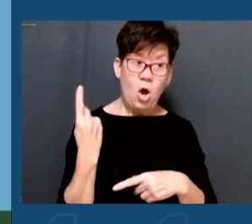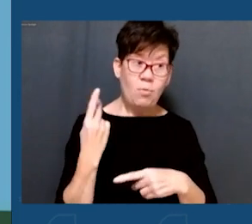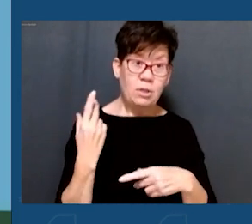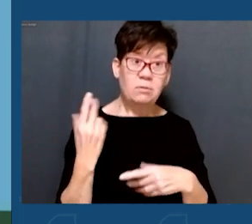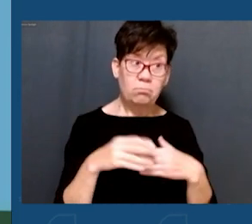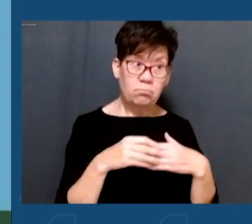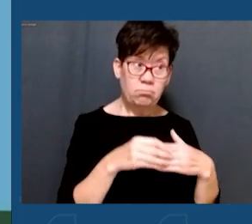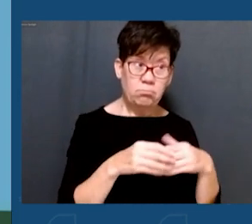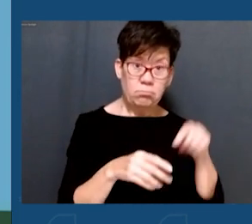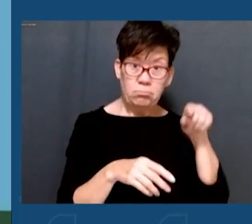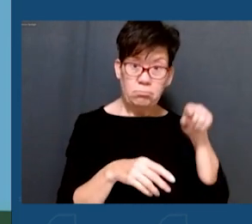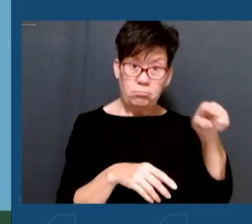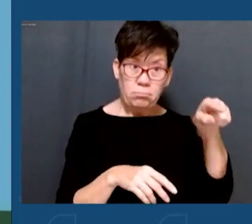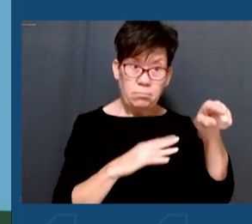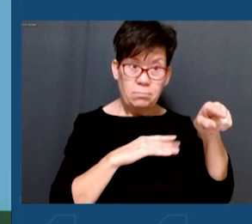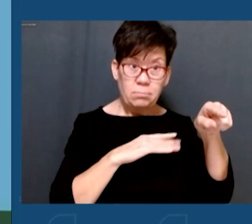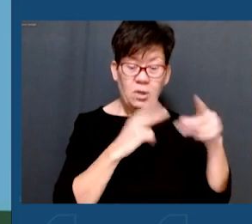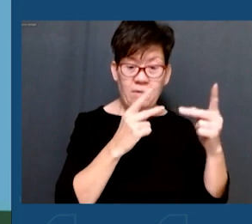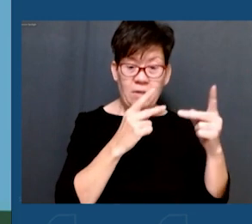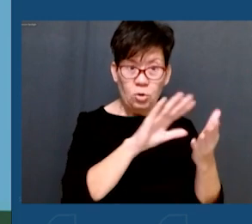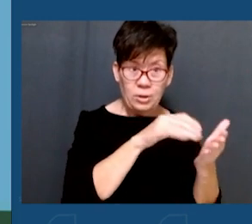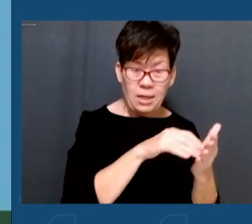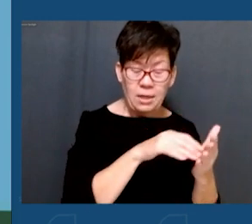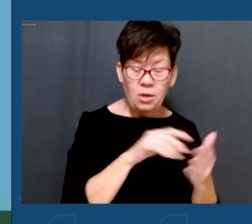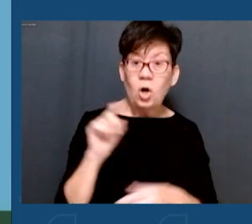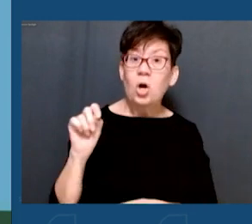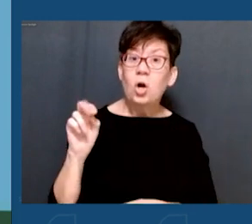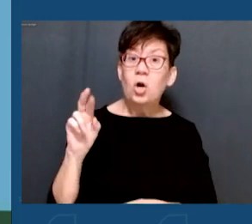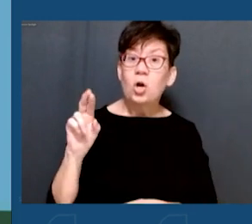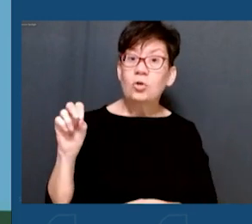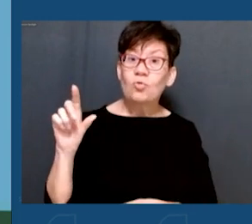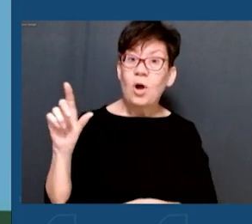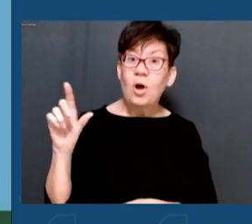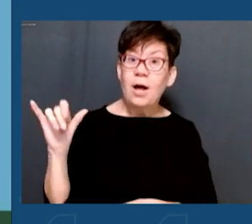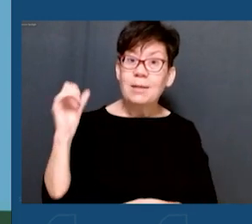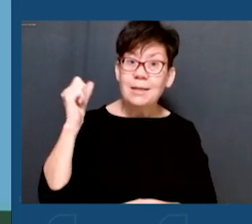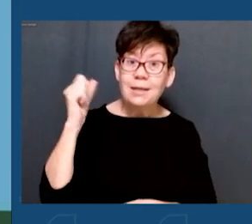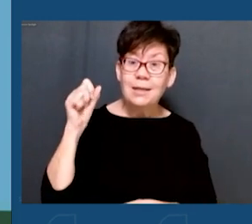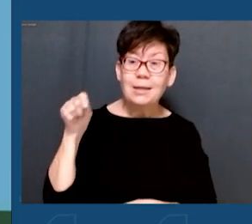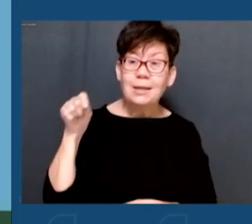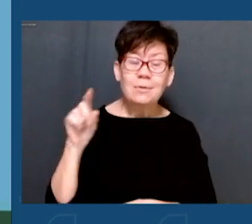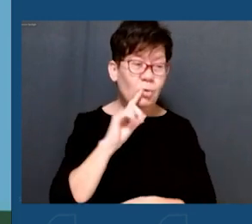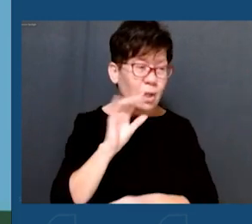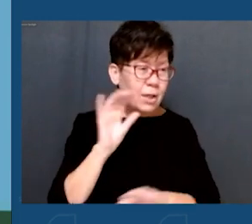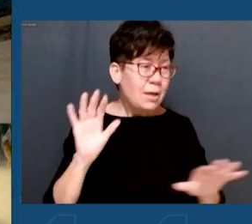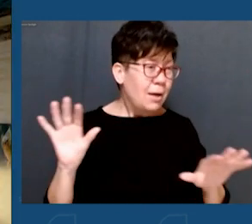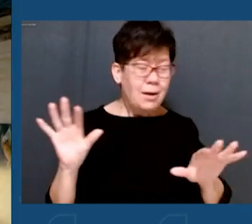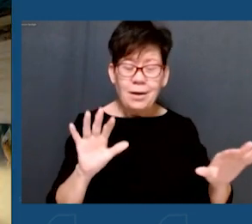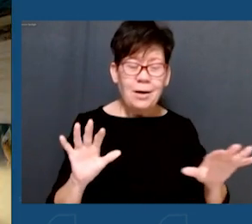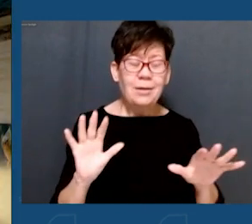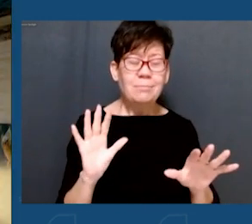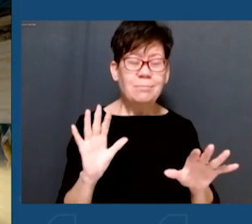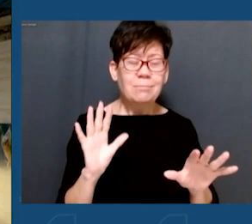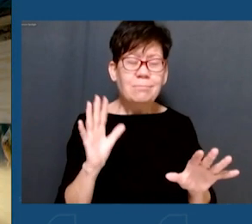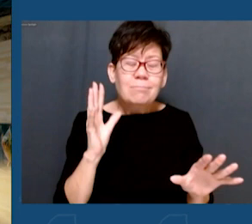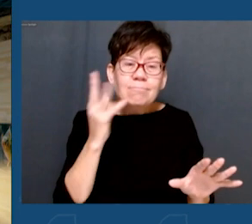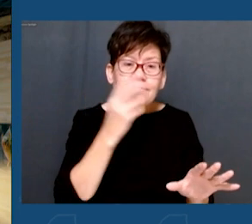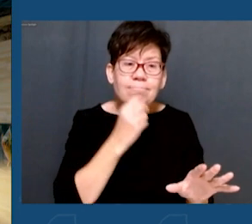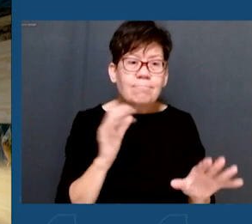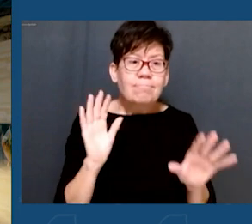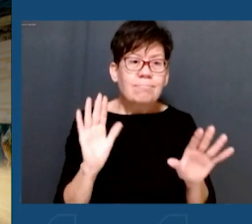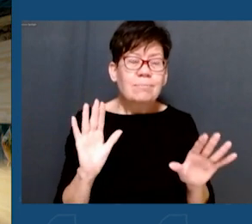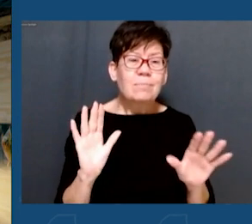center is second to none. The trolley, the connection that's created, it all makes so much sense. But today, we're starting the